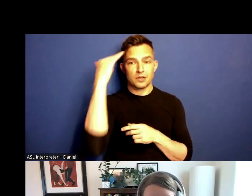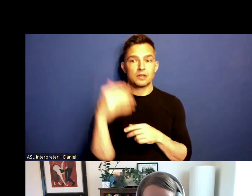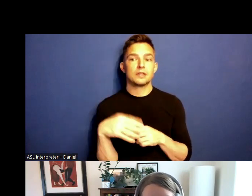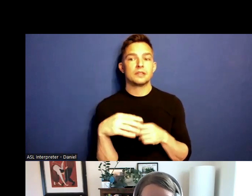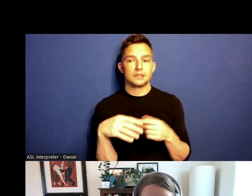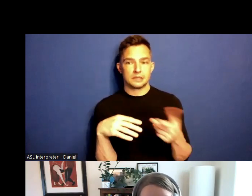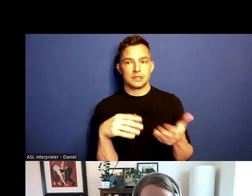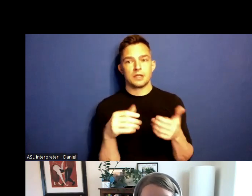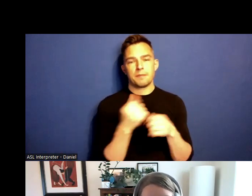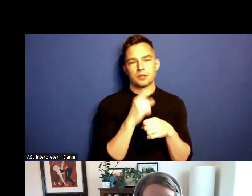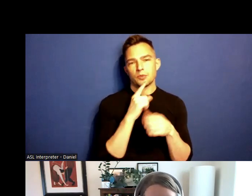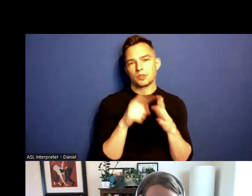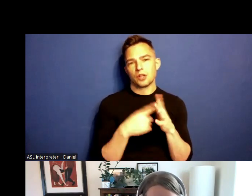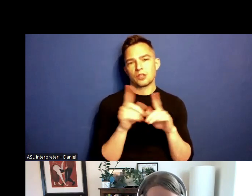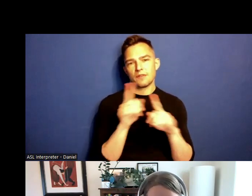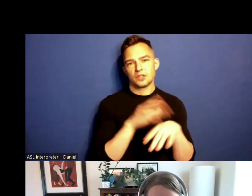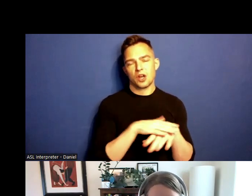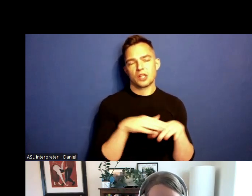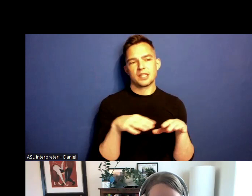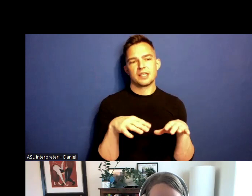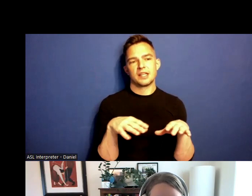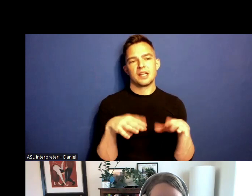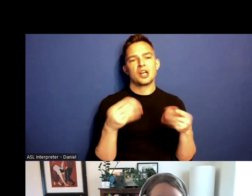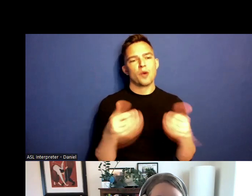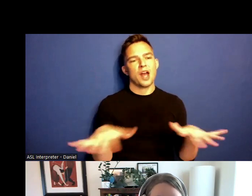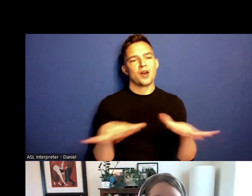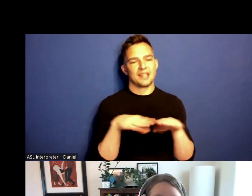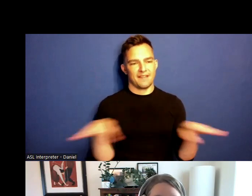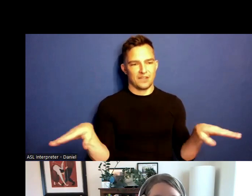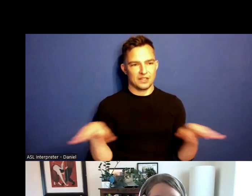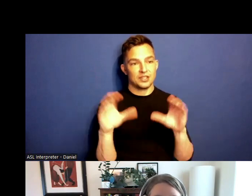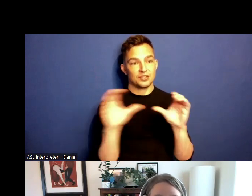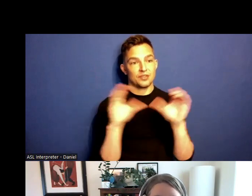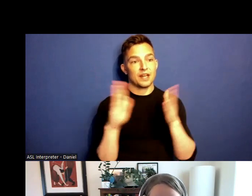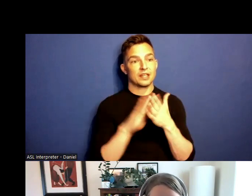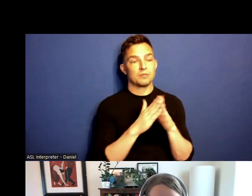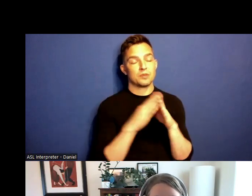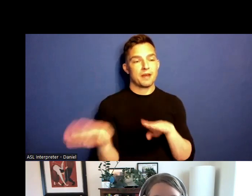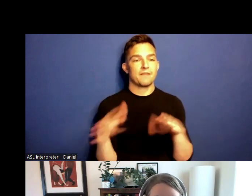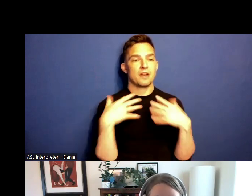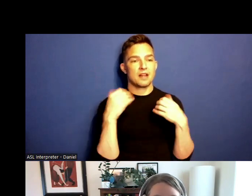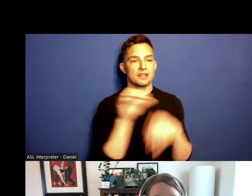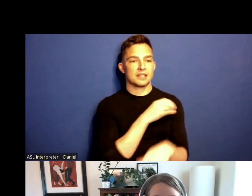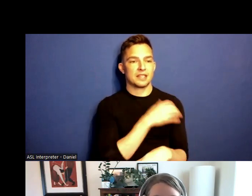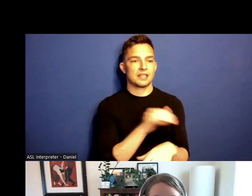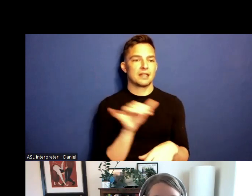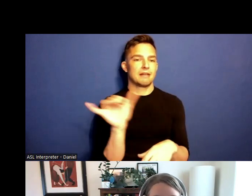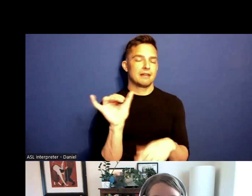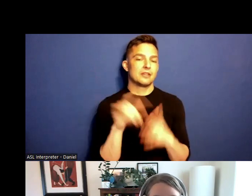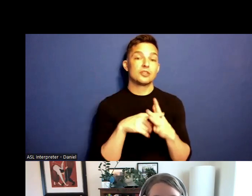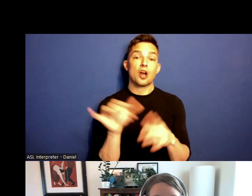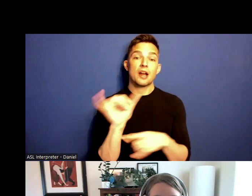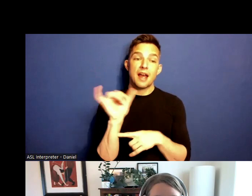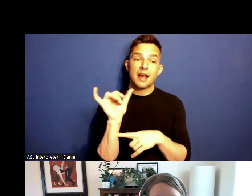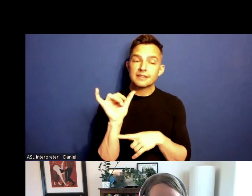we're starting the conversation on level ground. Certified Community Behavioral Health Clinics began as